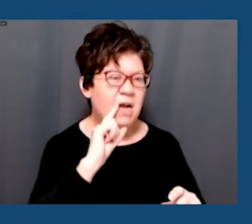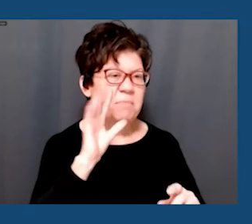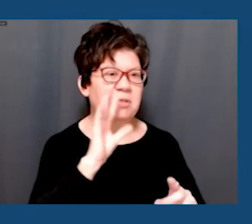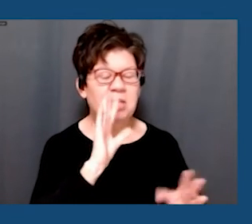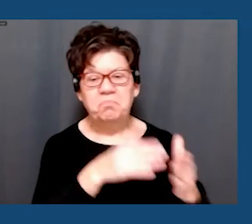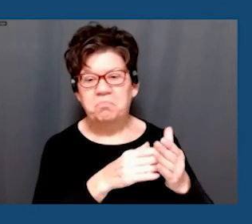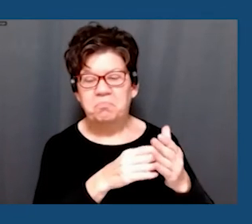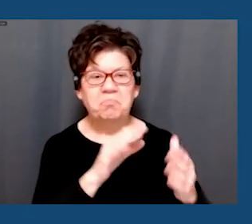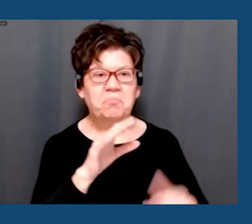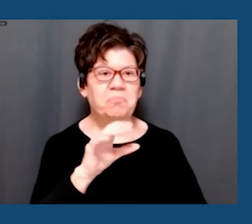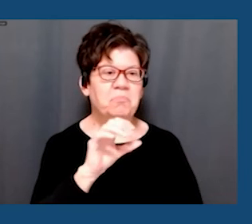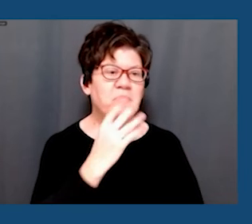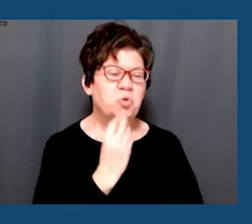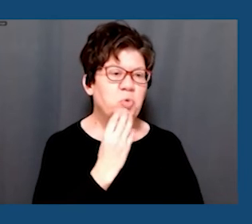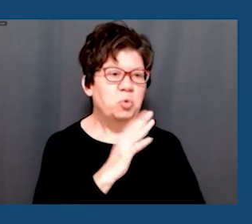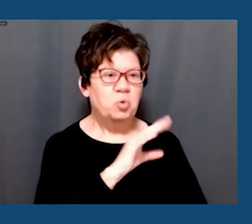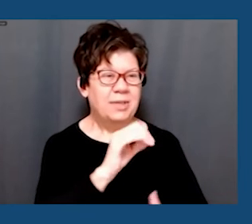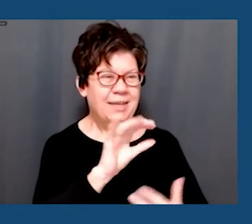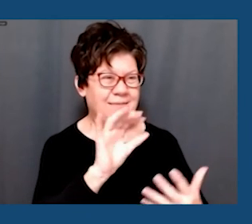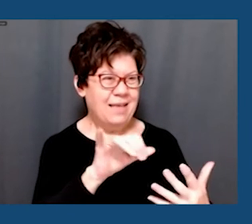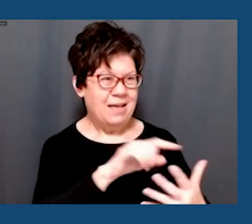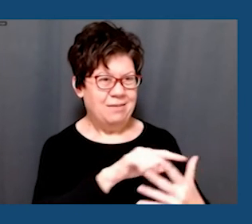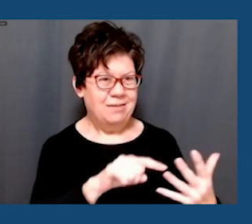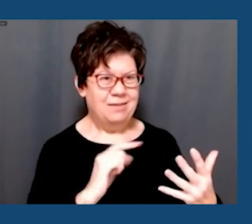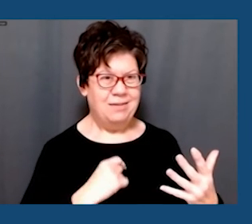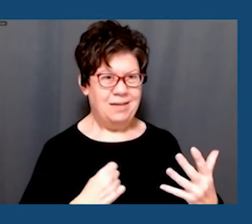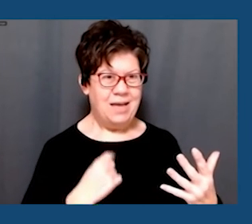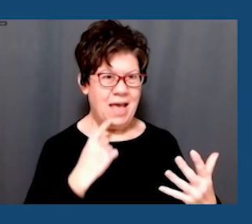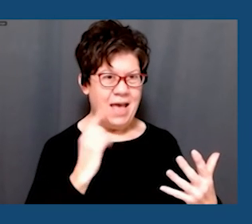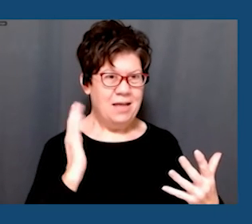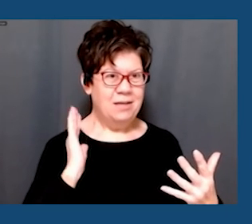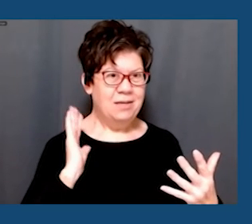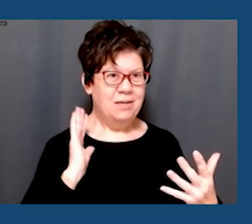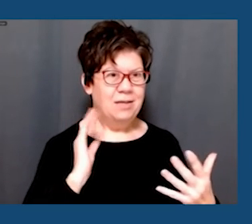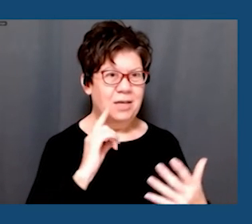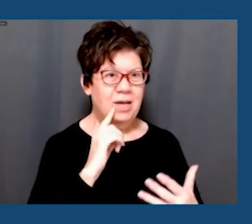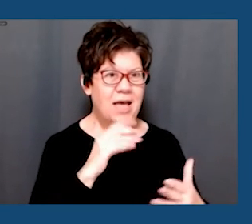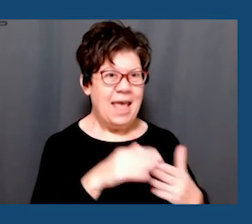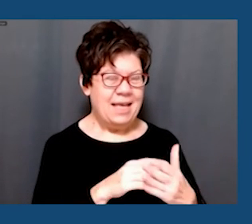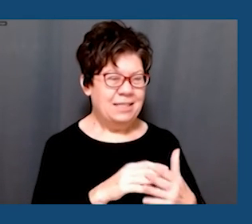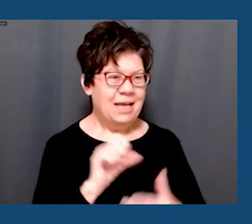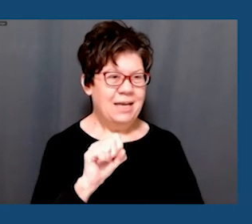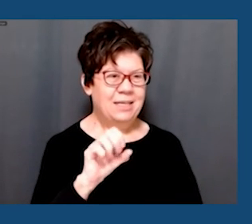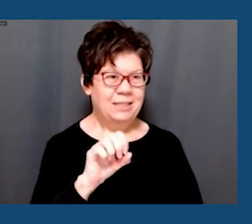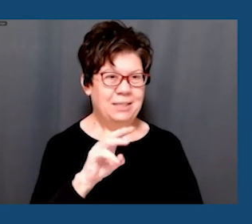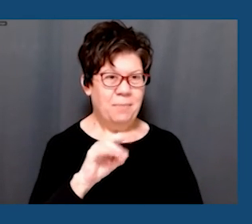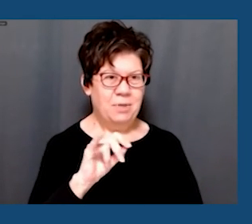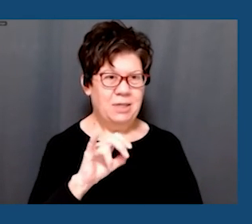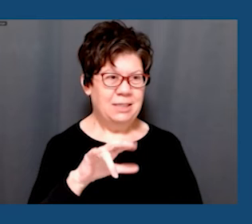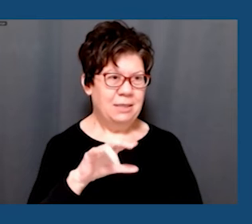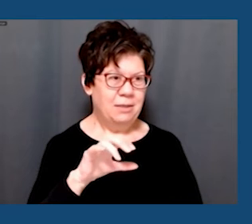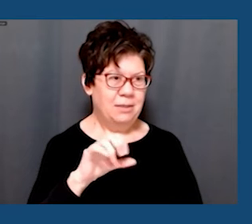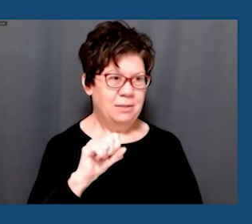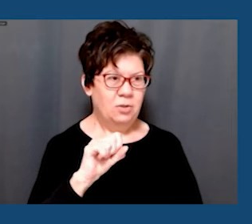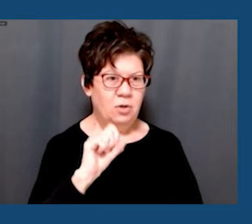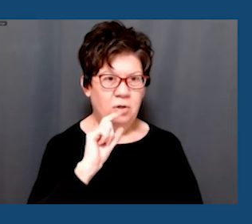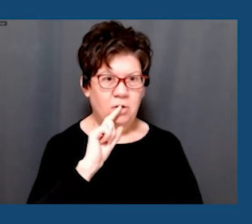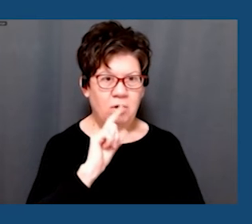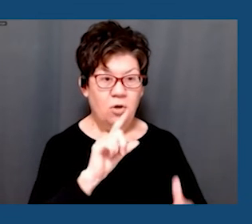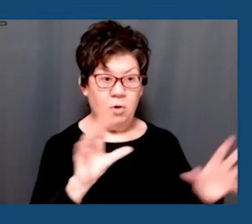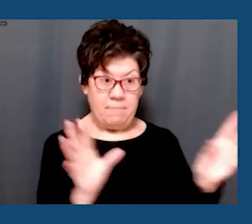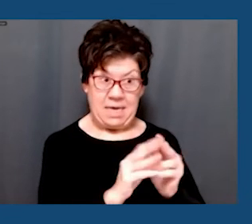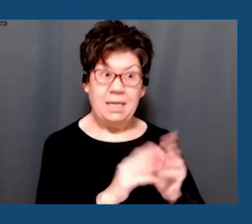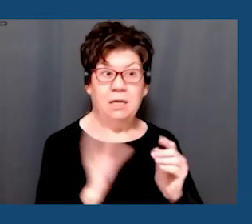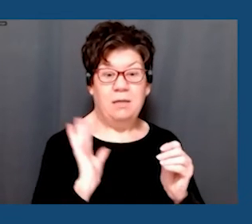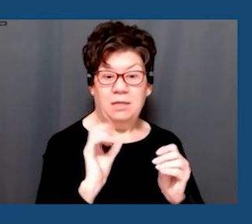the rise in our own country. I had a forum on anti-Semitism in our state in September to talk about what was happening